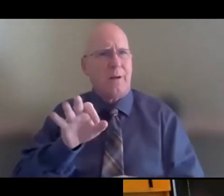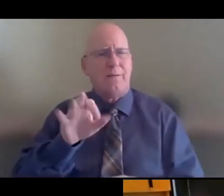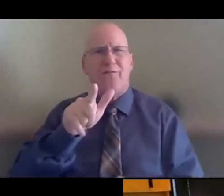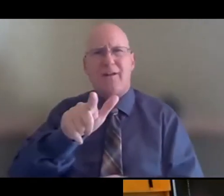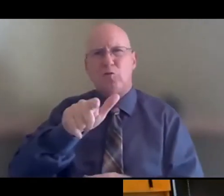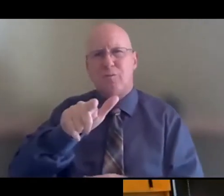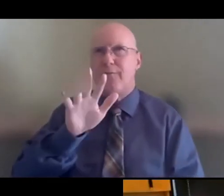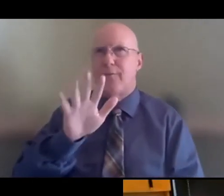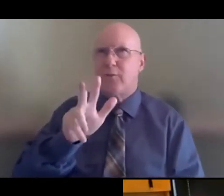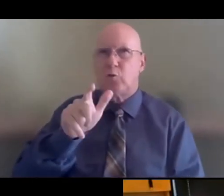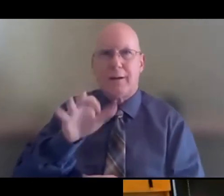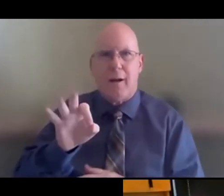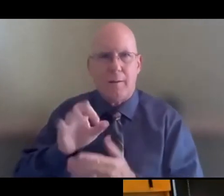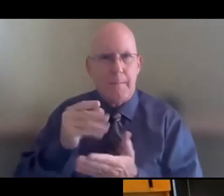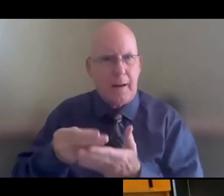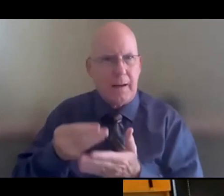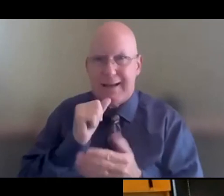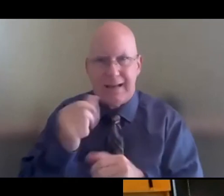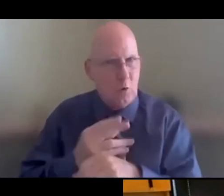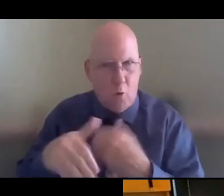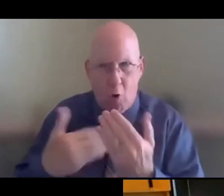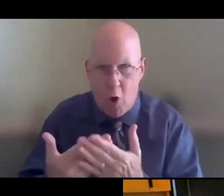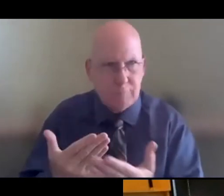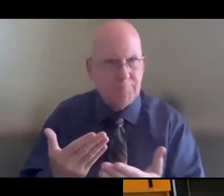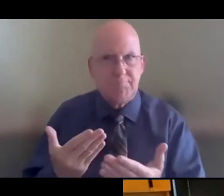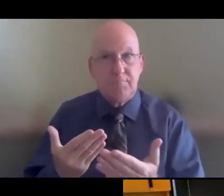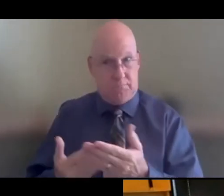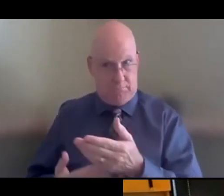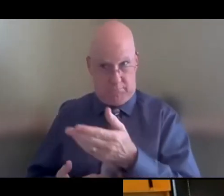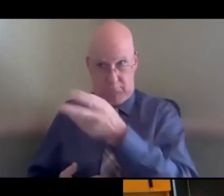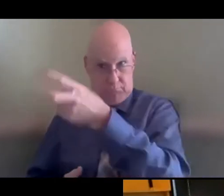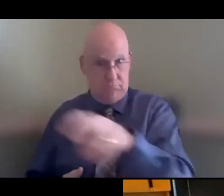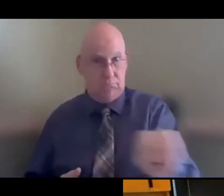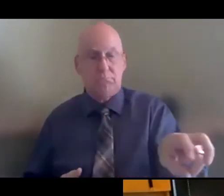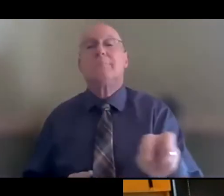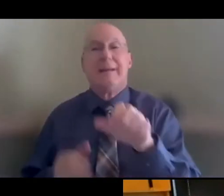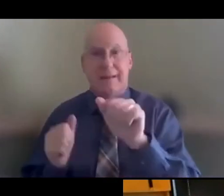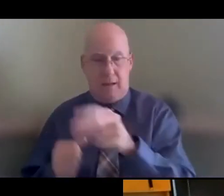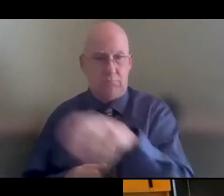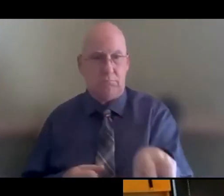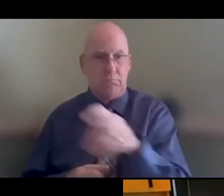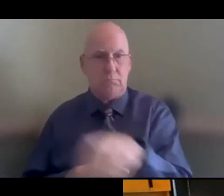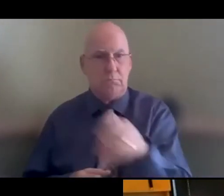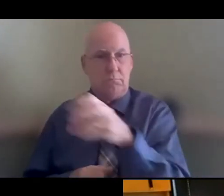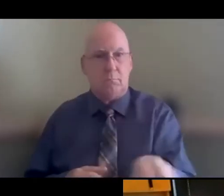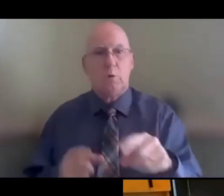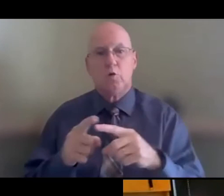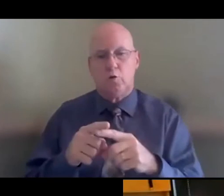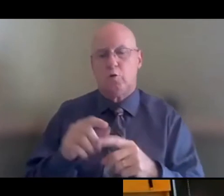didn't utilize them all, or it was for me and I'm not going to utilize it. You could start rolling those over to an ABLE account up to